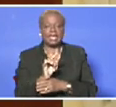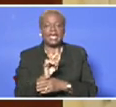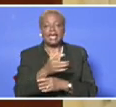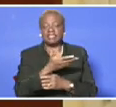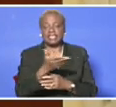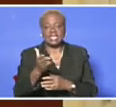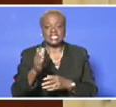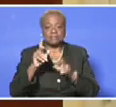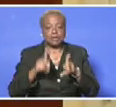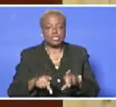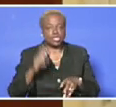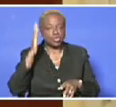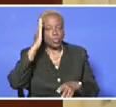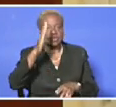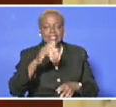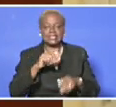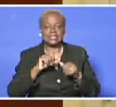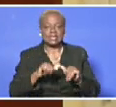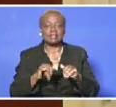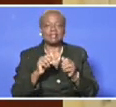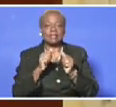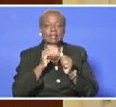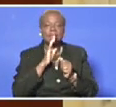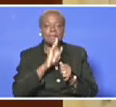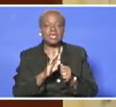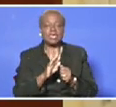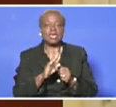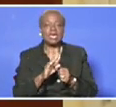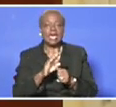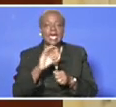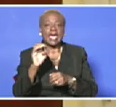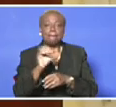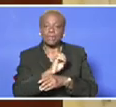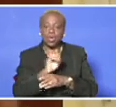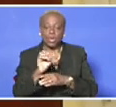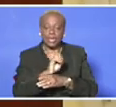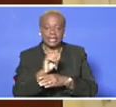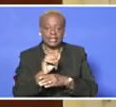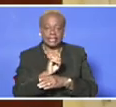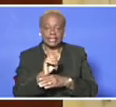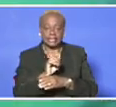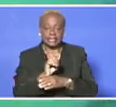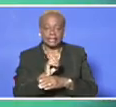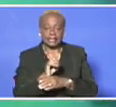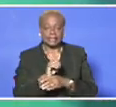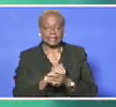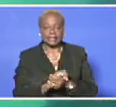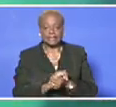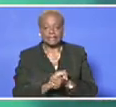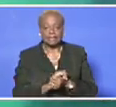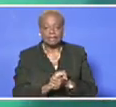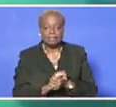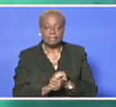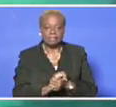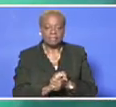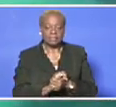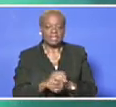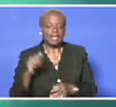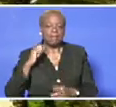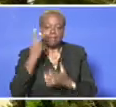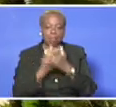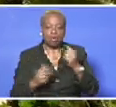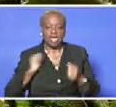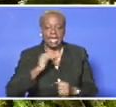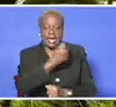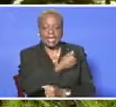still be employed. Technically, they're still employed until such time as there's a sovereign's pay. Both the Atlantis Resort and